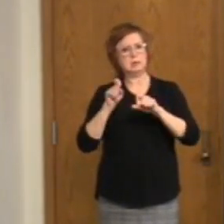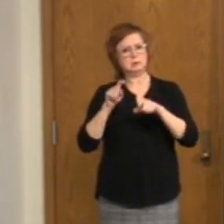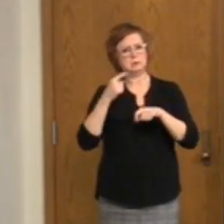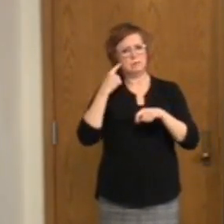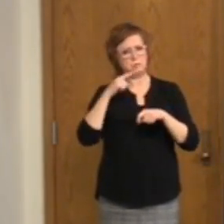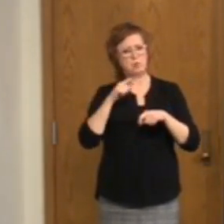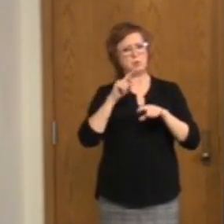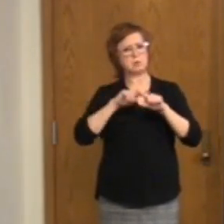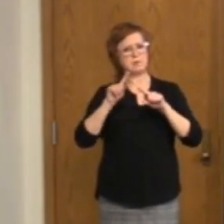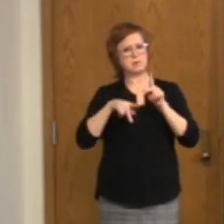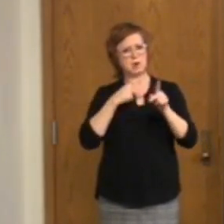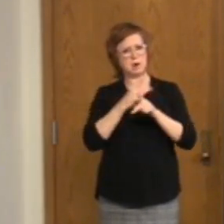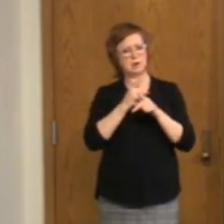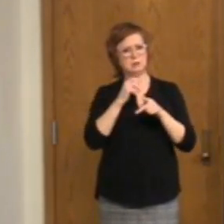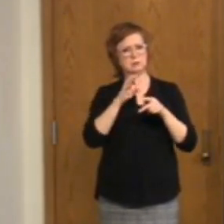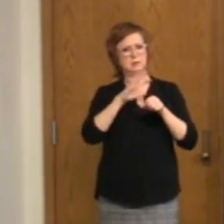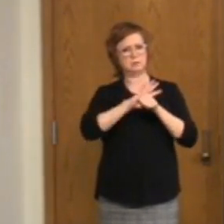our